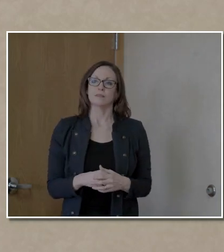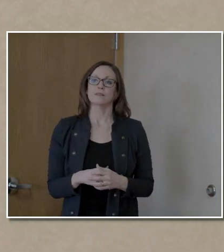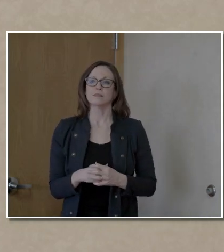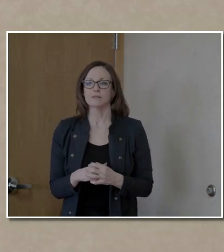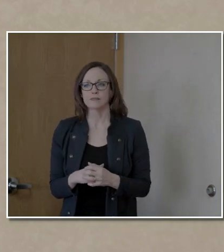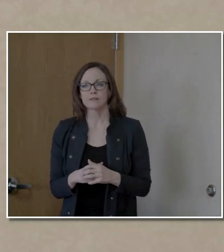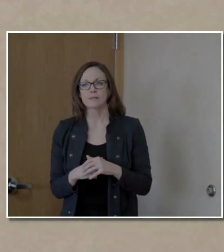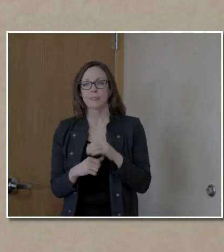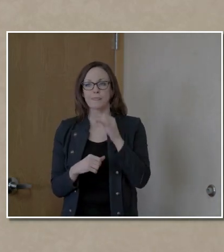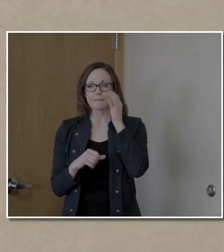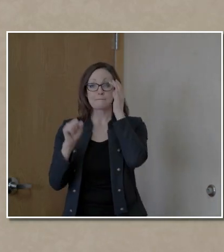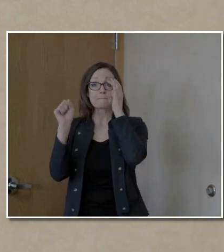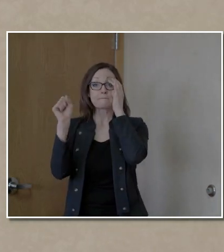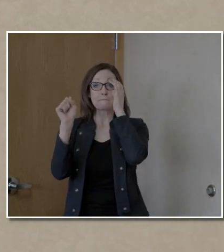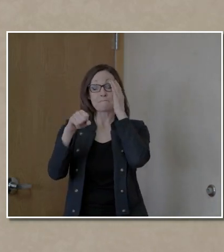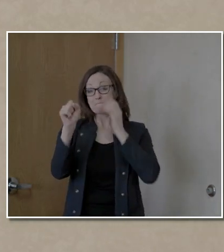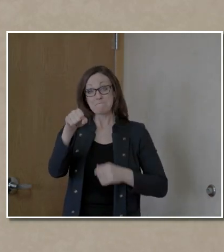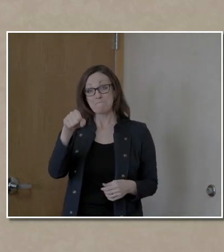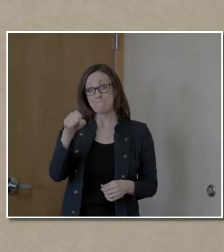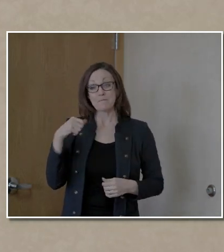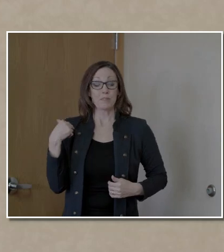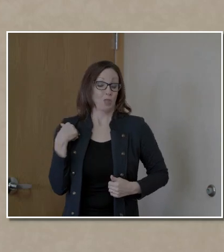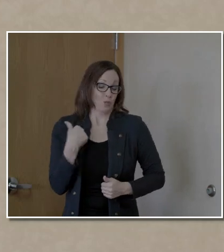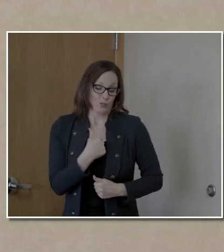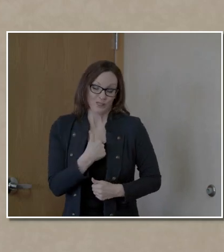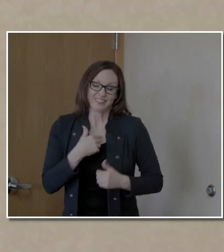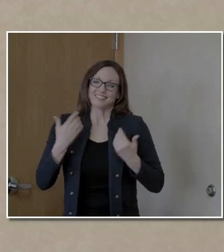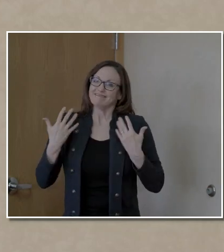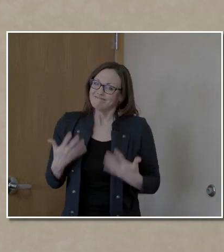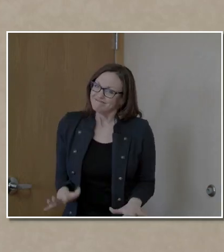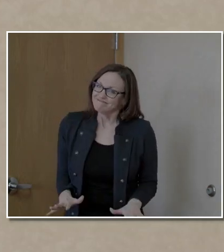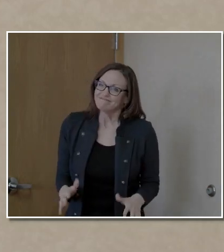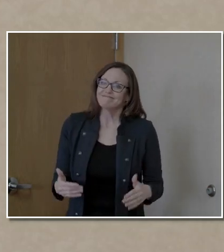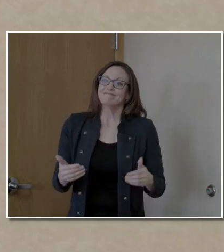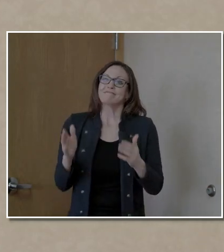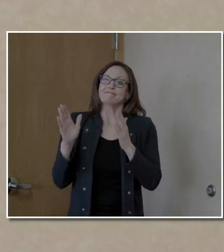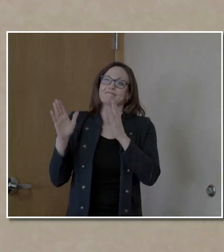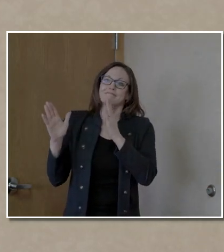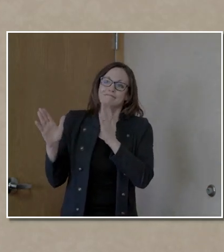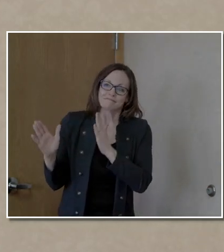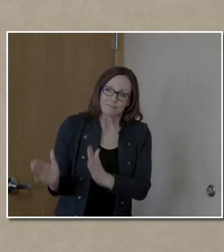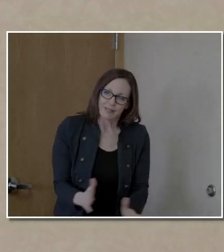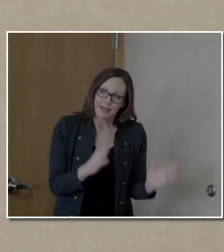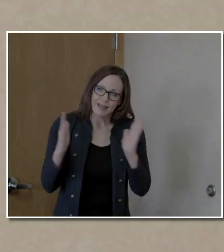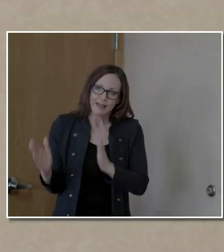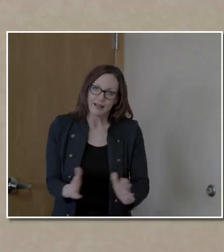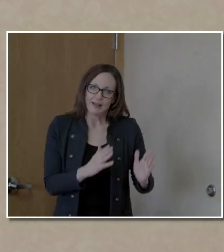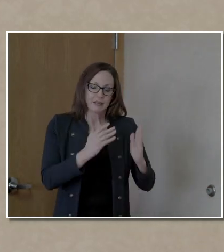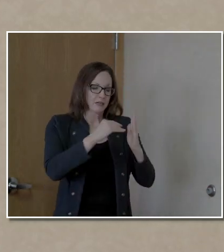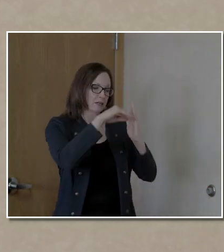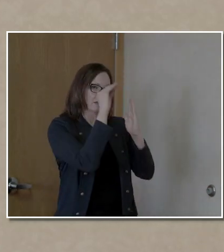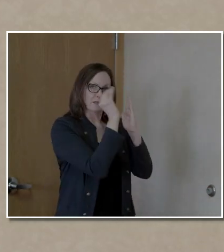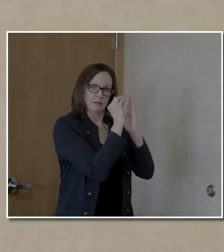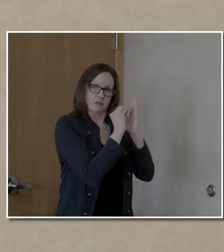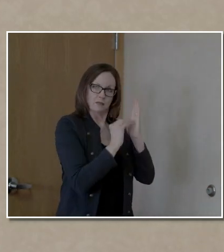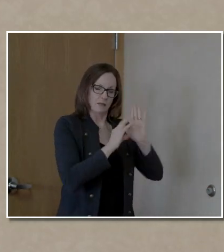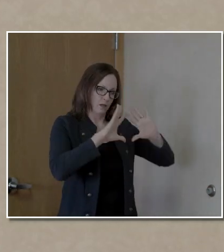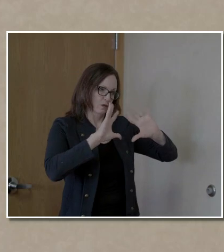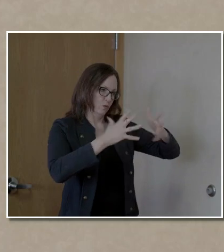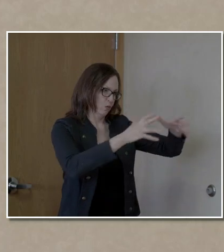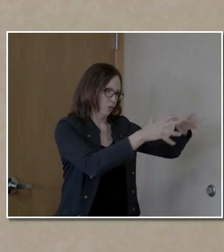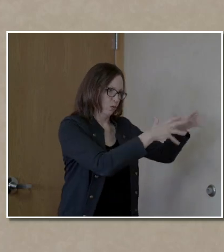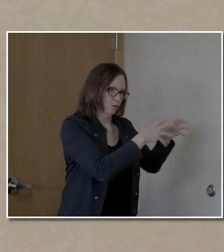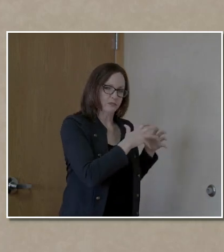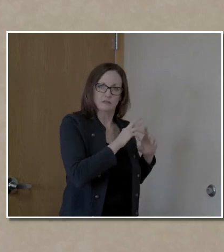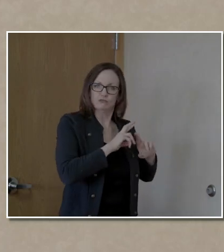staffing crisis, which would be similar to something that we would occur during a pandemic.